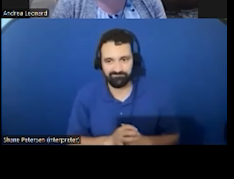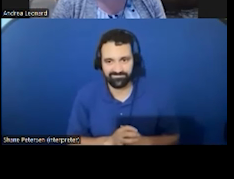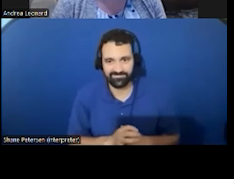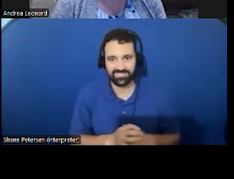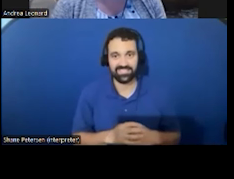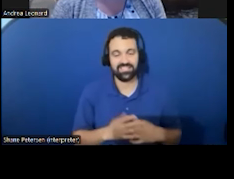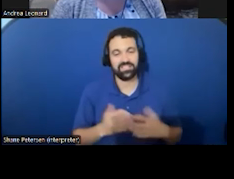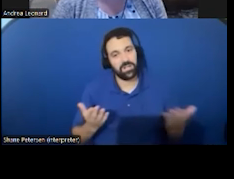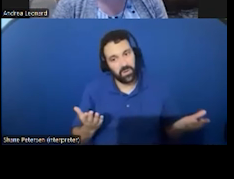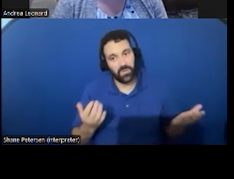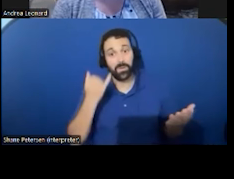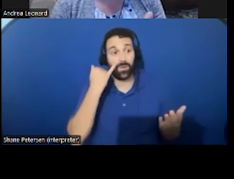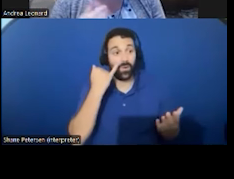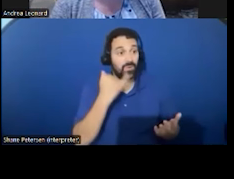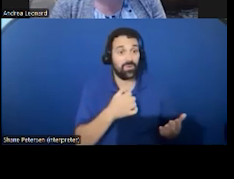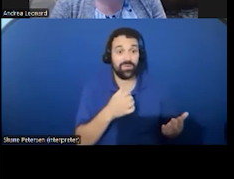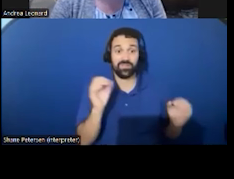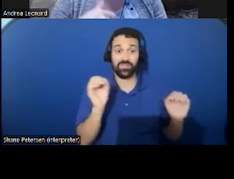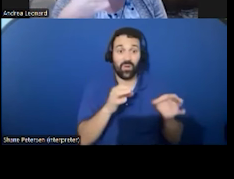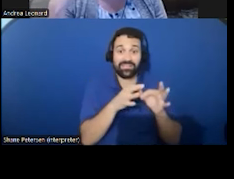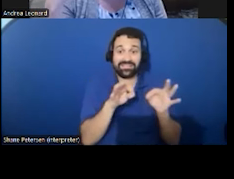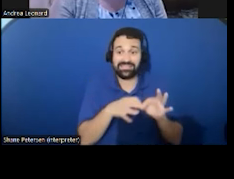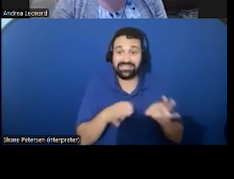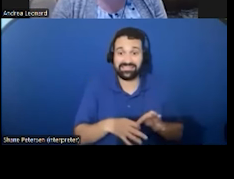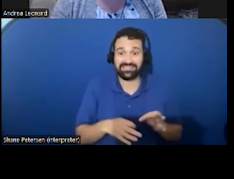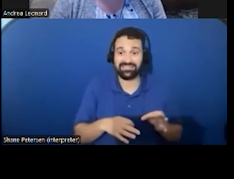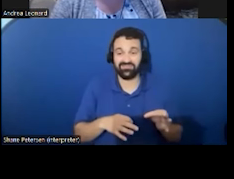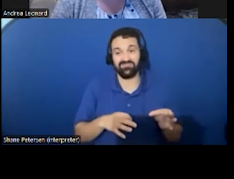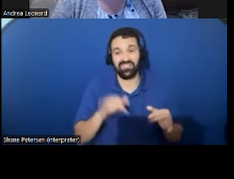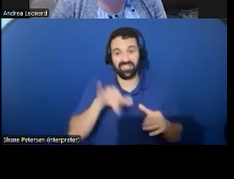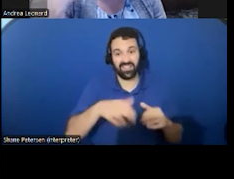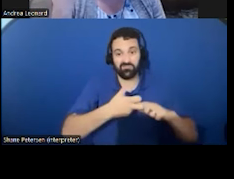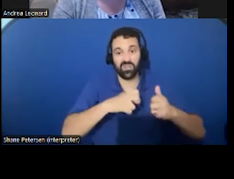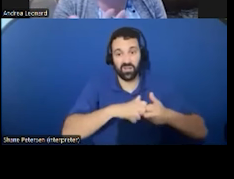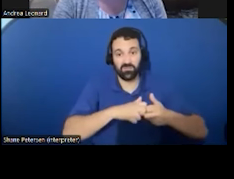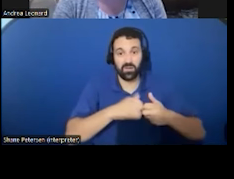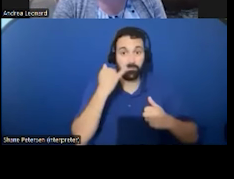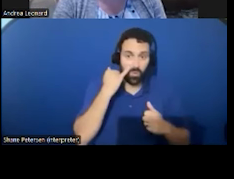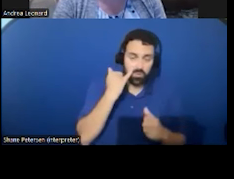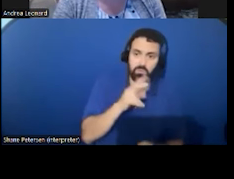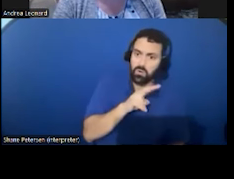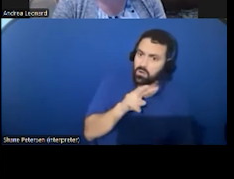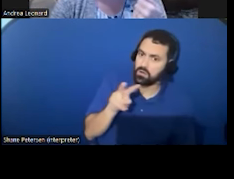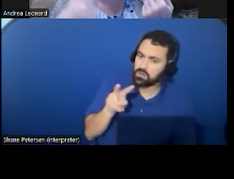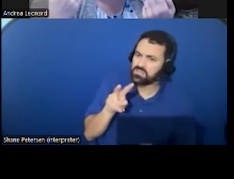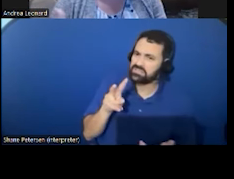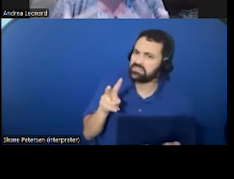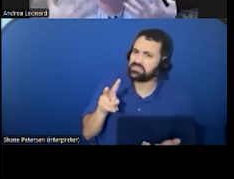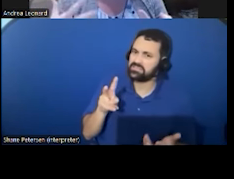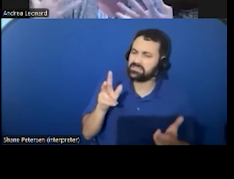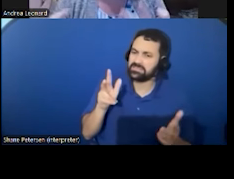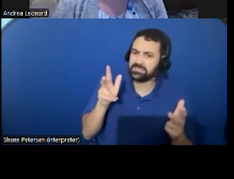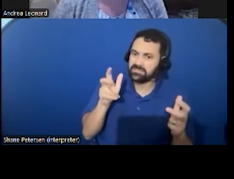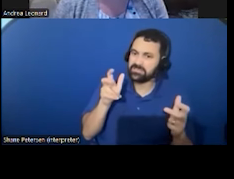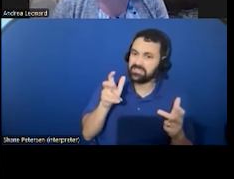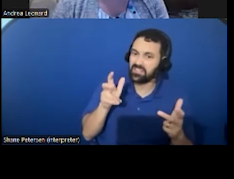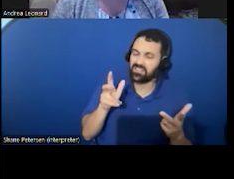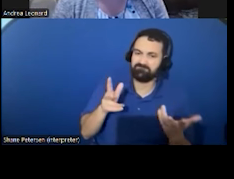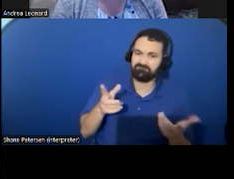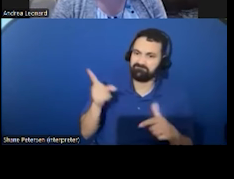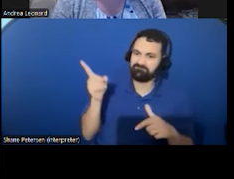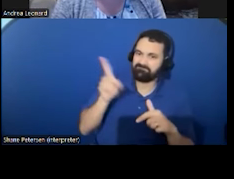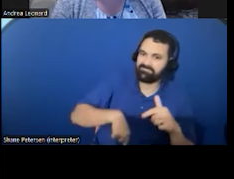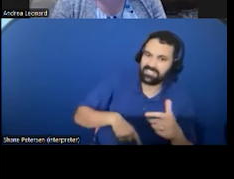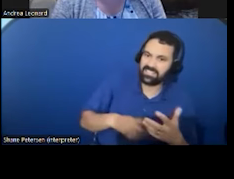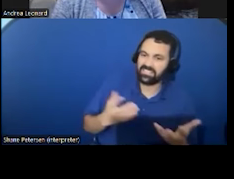accessibility issue if students were being forced to watch other students' videos or listen to other students' content when they actually physically cannot.